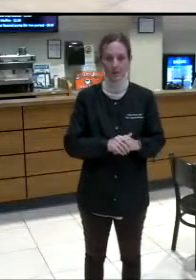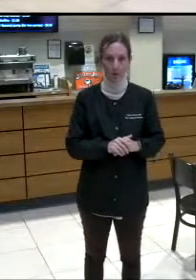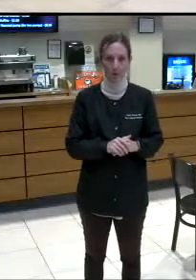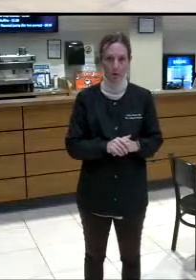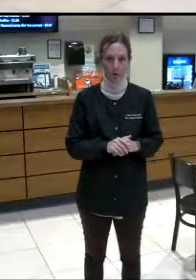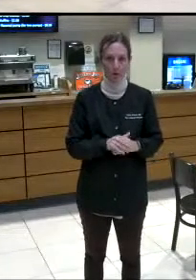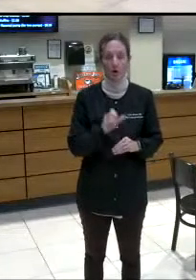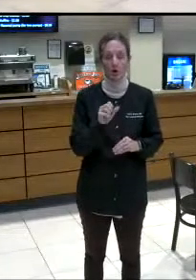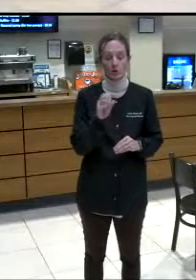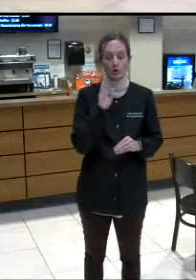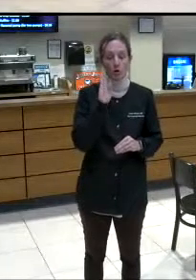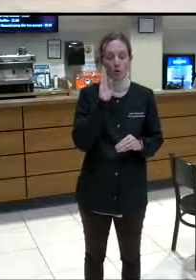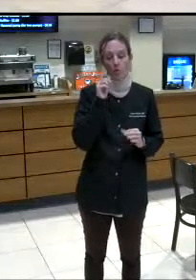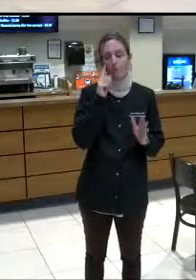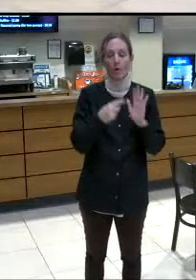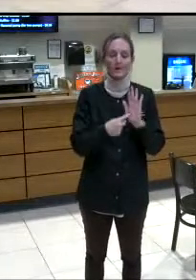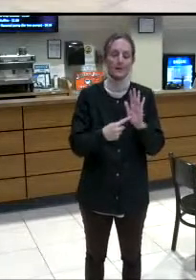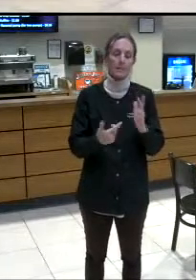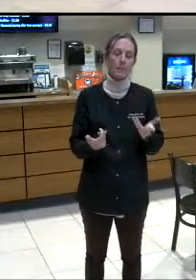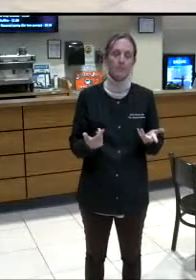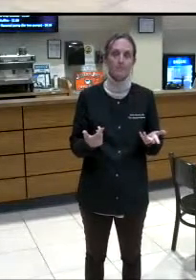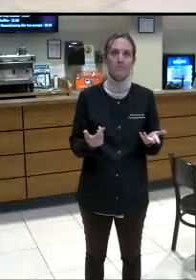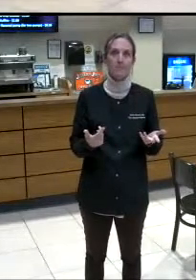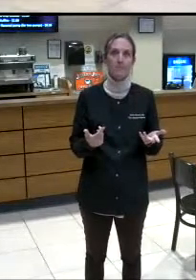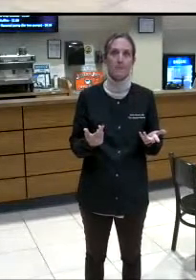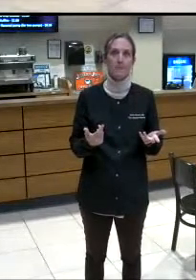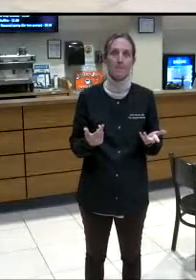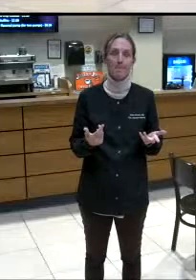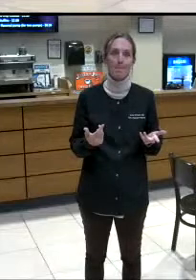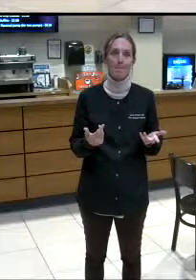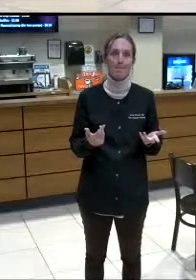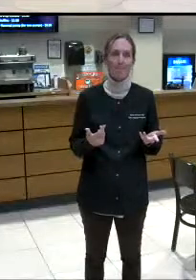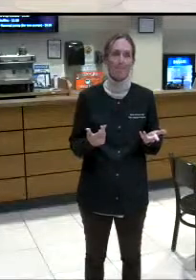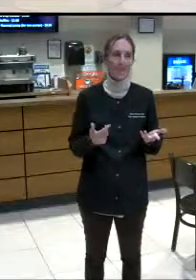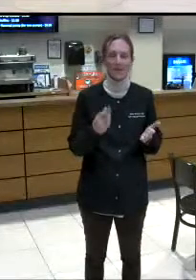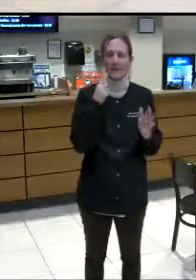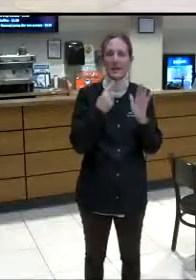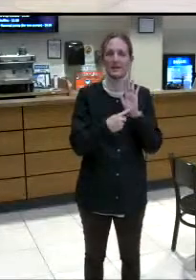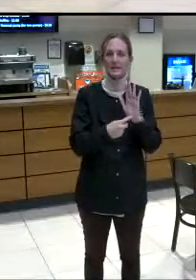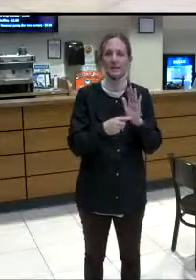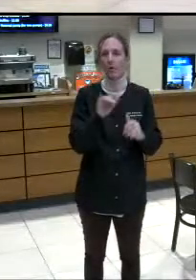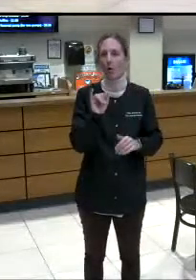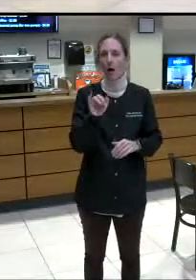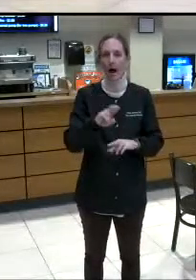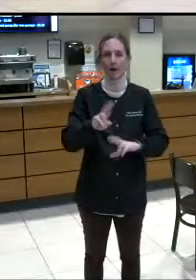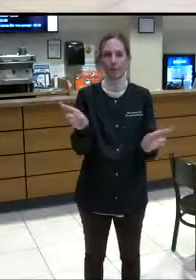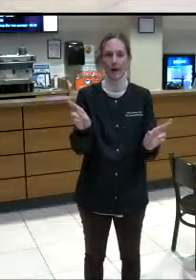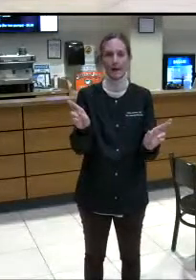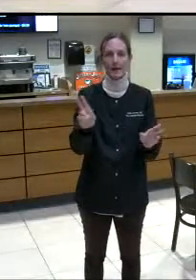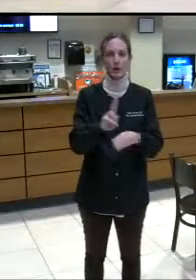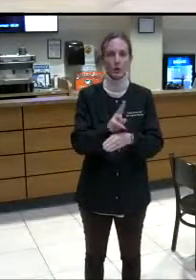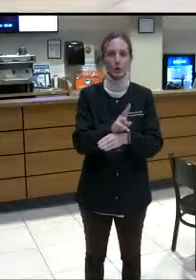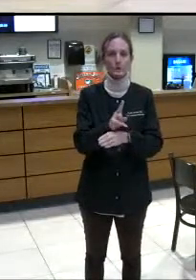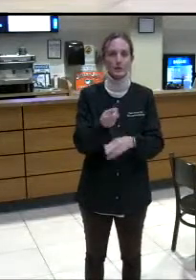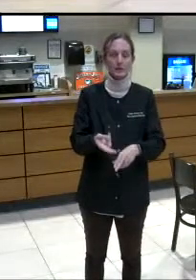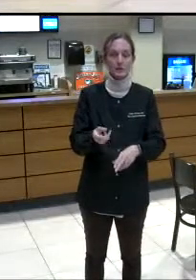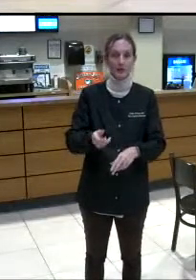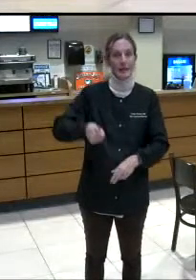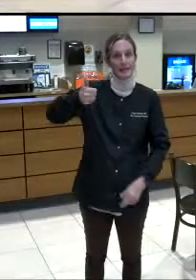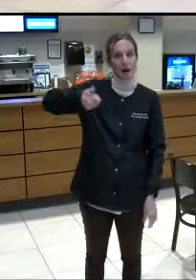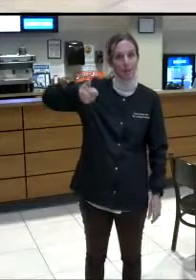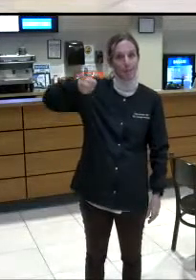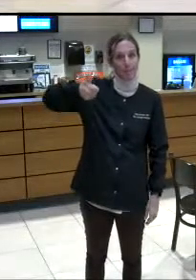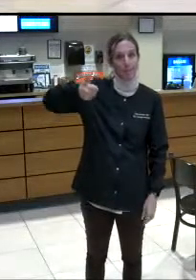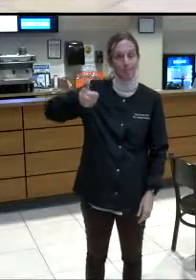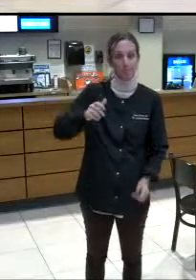collected. So for the example that you gave, that's on here about iReady usage is up. So I saw